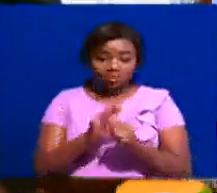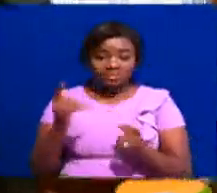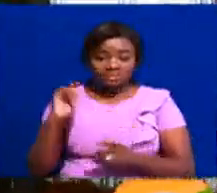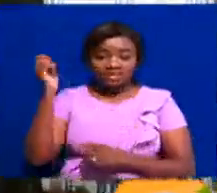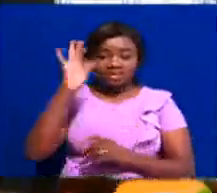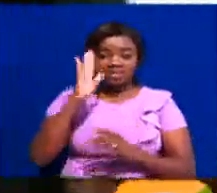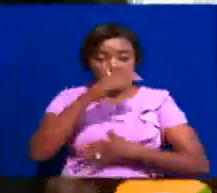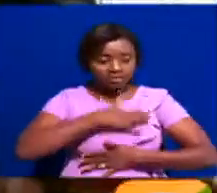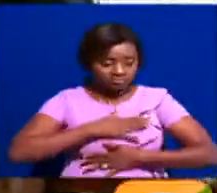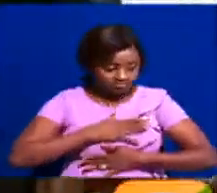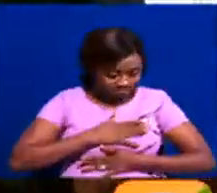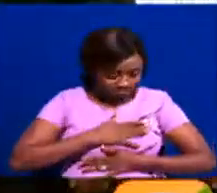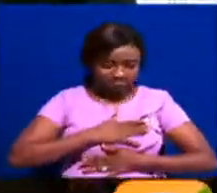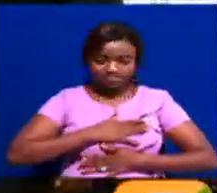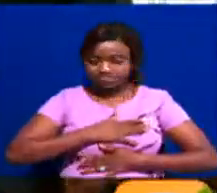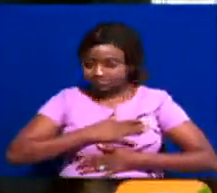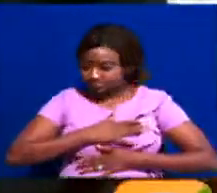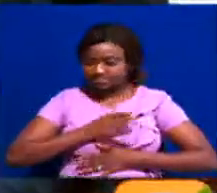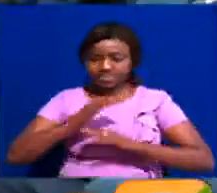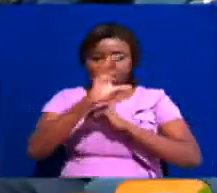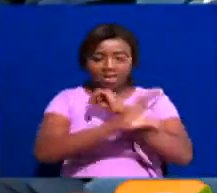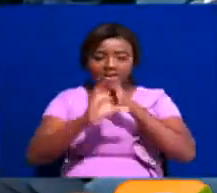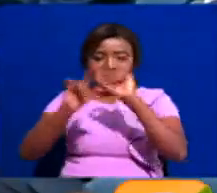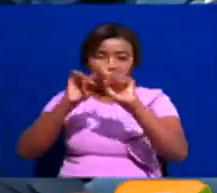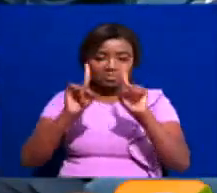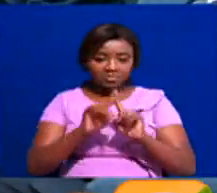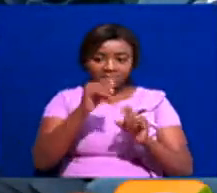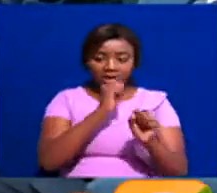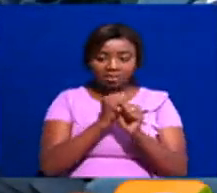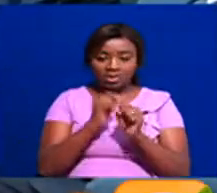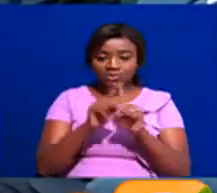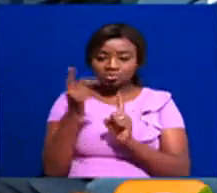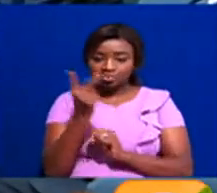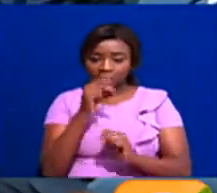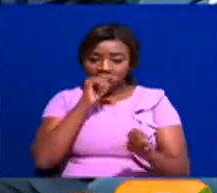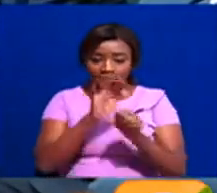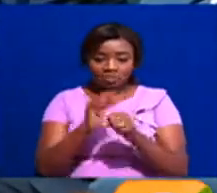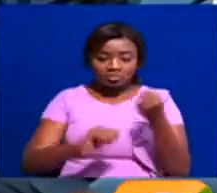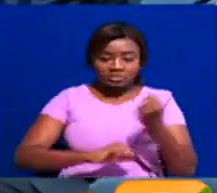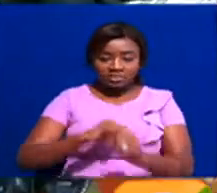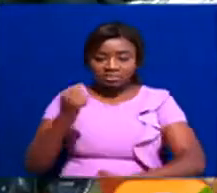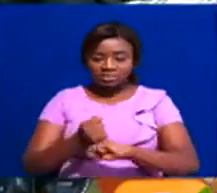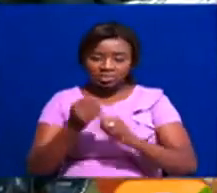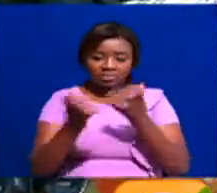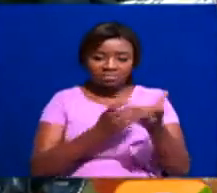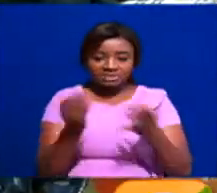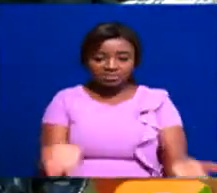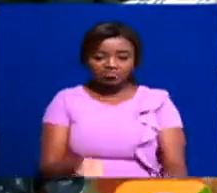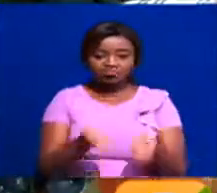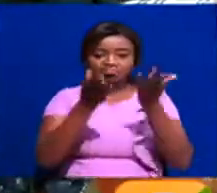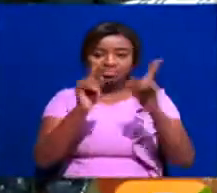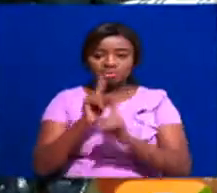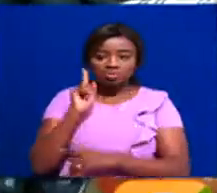territorial integrity of every nation. The two leaders resolved to improve trade between the two countries, with President Ruto seeking